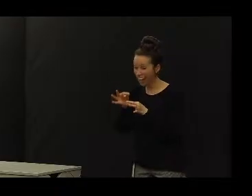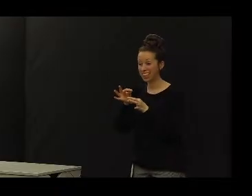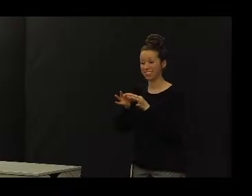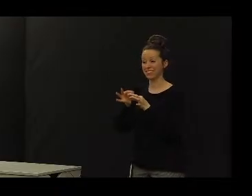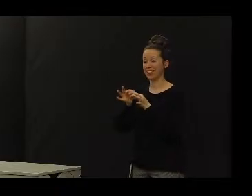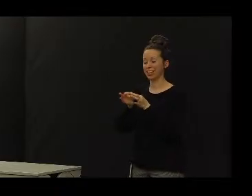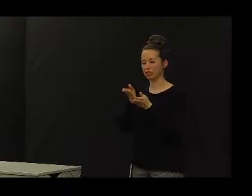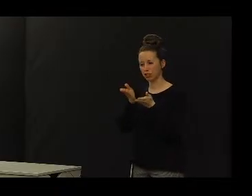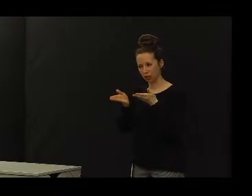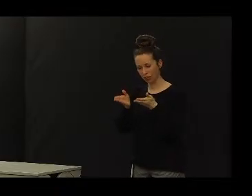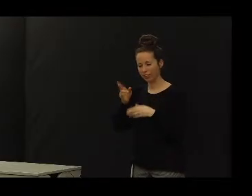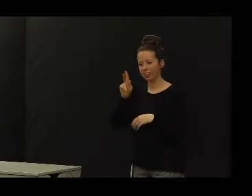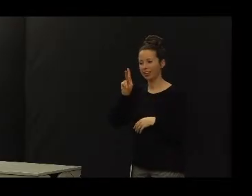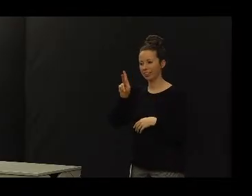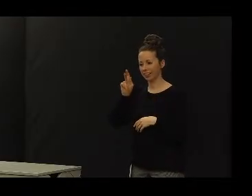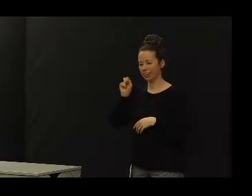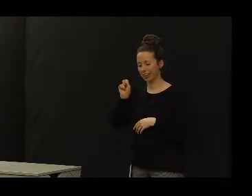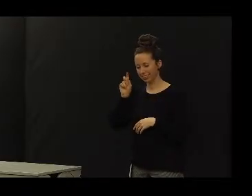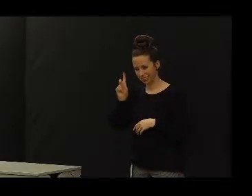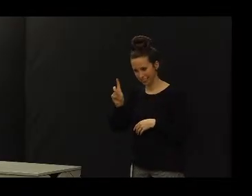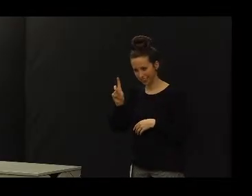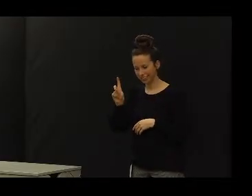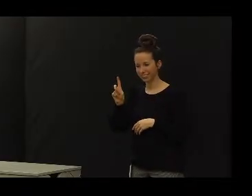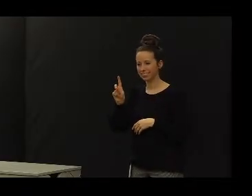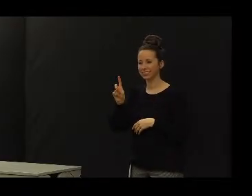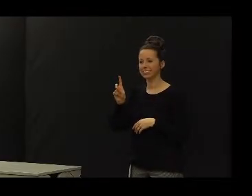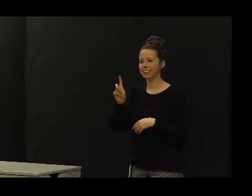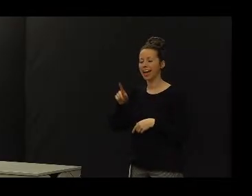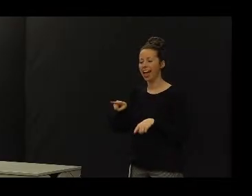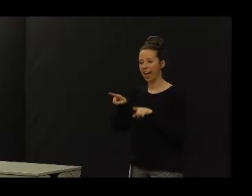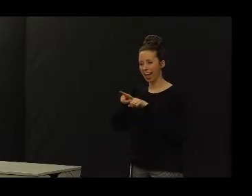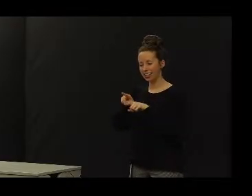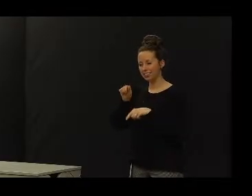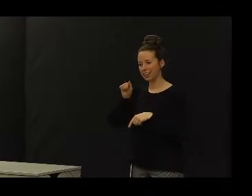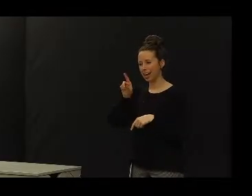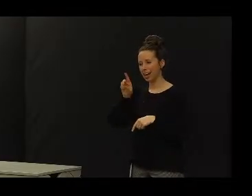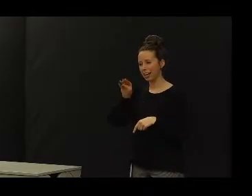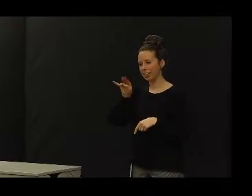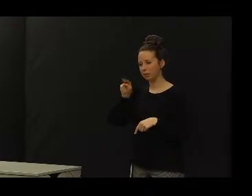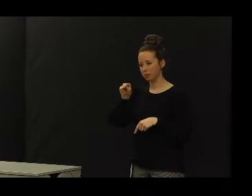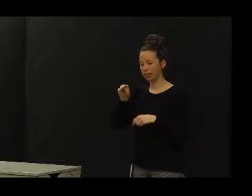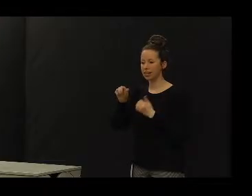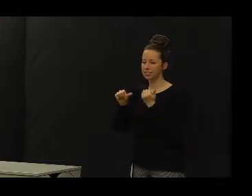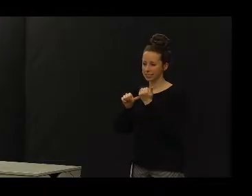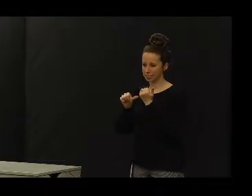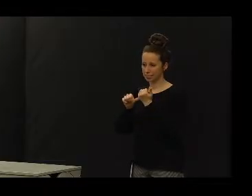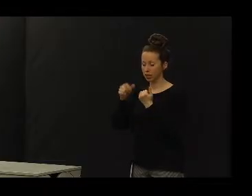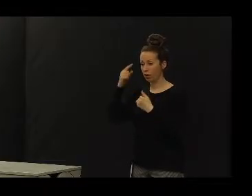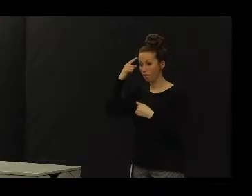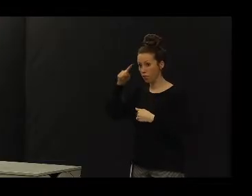served Kentucky School for the Deaf as an administrative assistant for